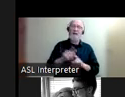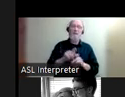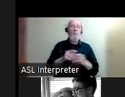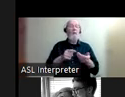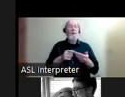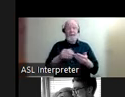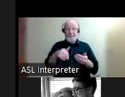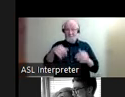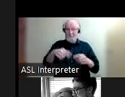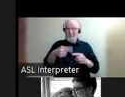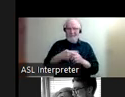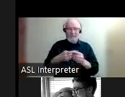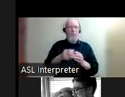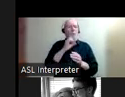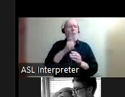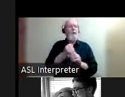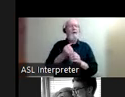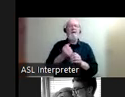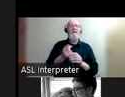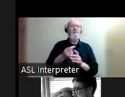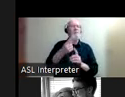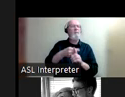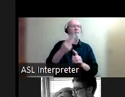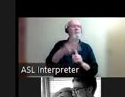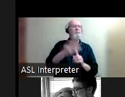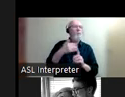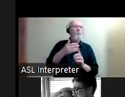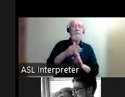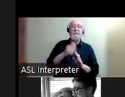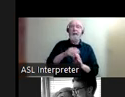nice. And on Press Reader, we have